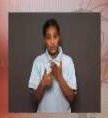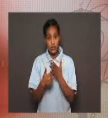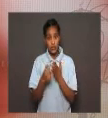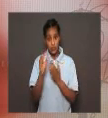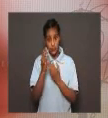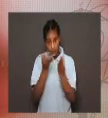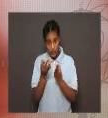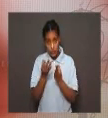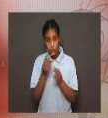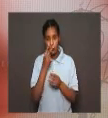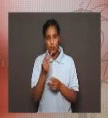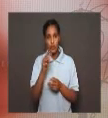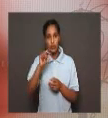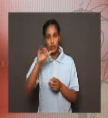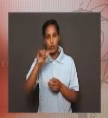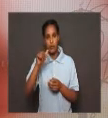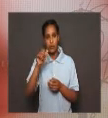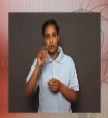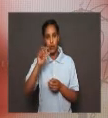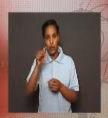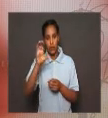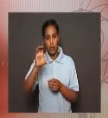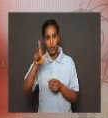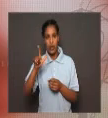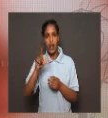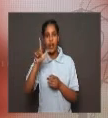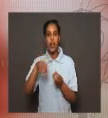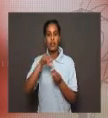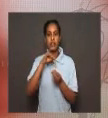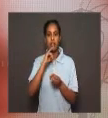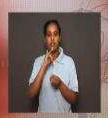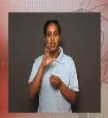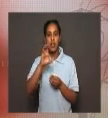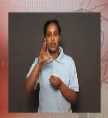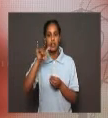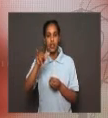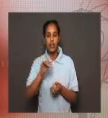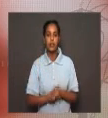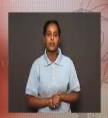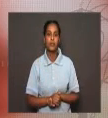features show that the sodium chloride lattice is a crystal.